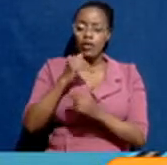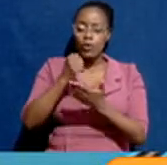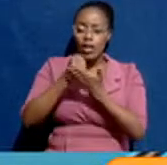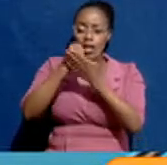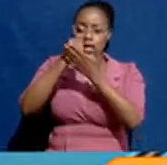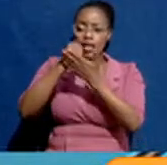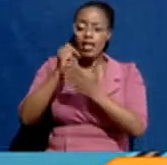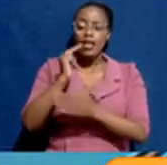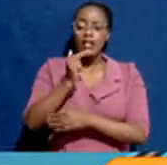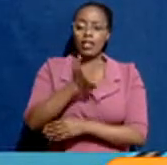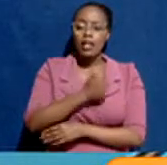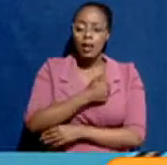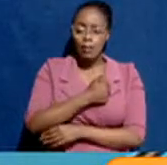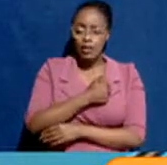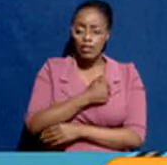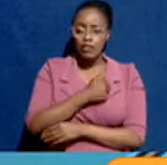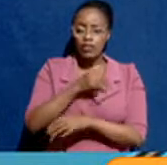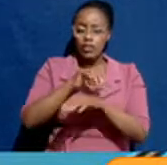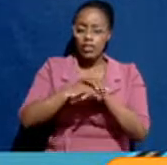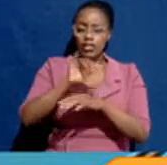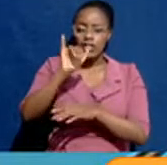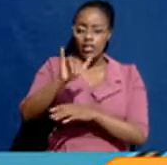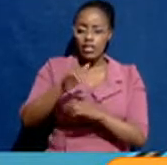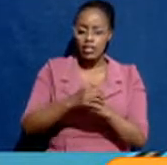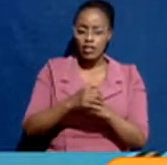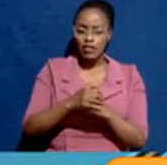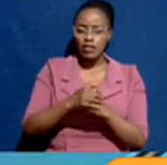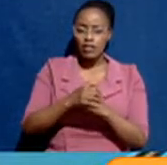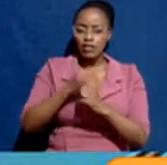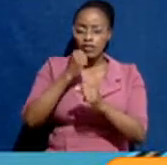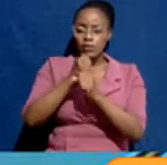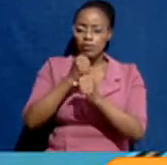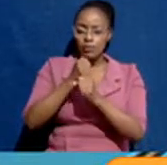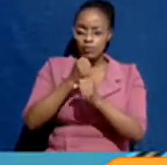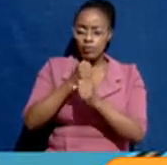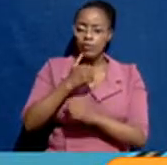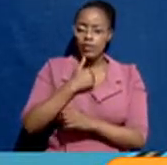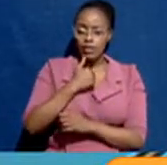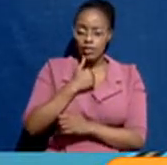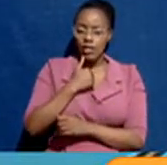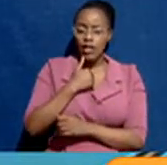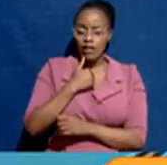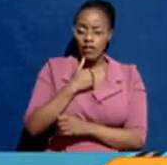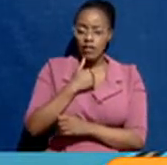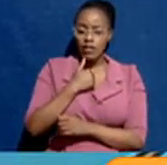as counties and as governors run those functions effectively and efficiently.